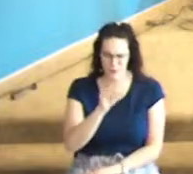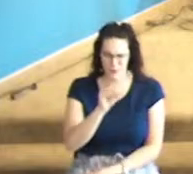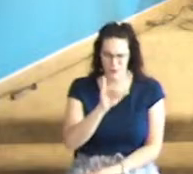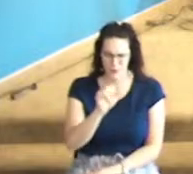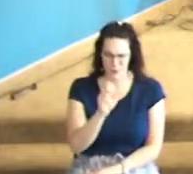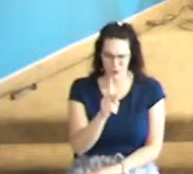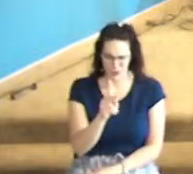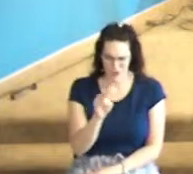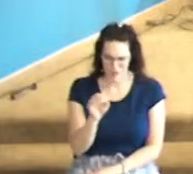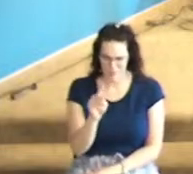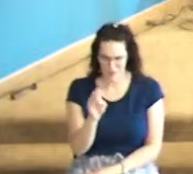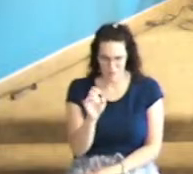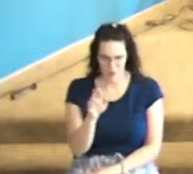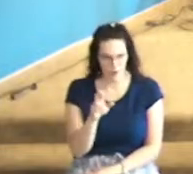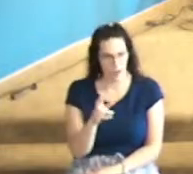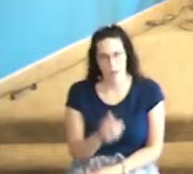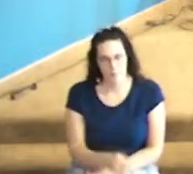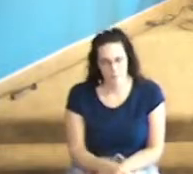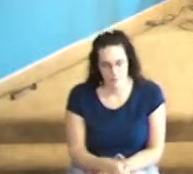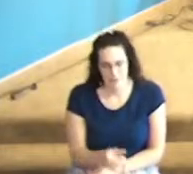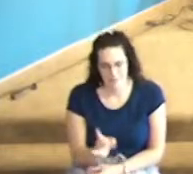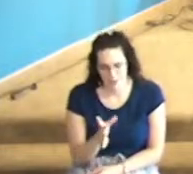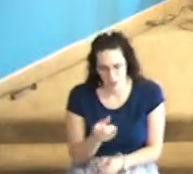It's a terrible joke.